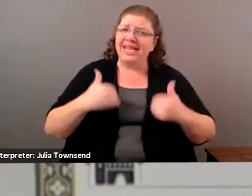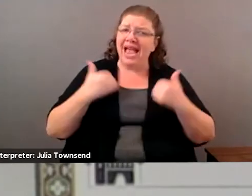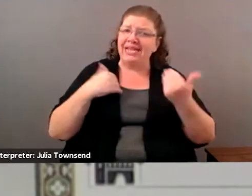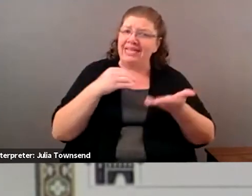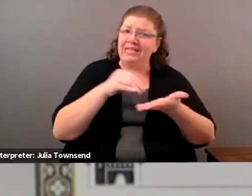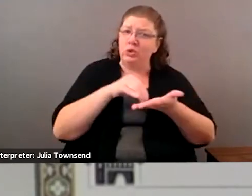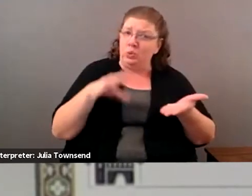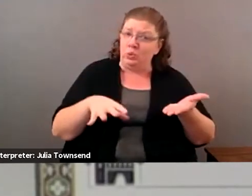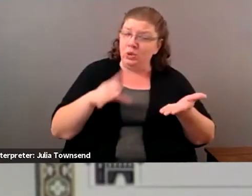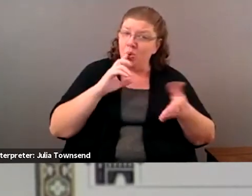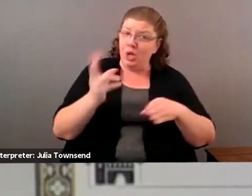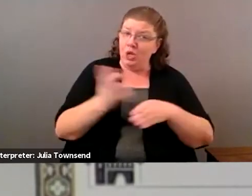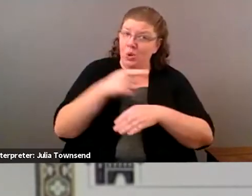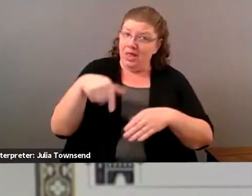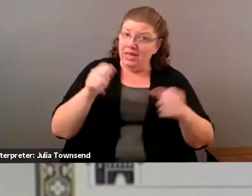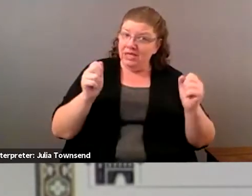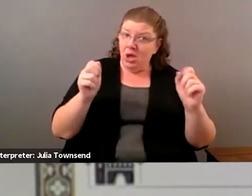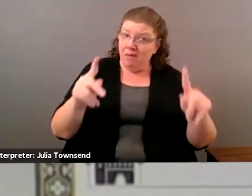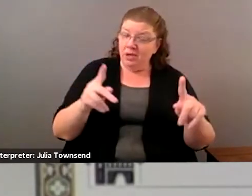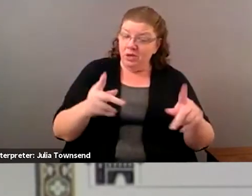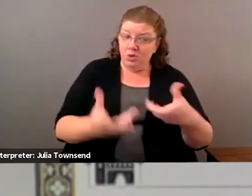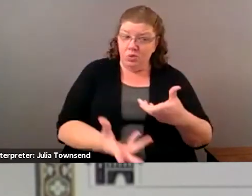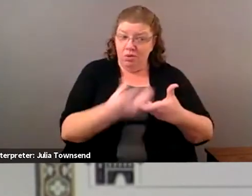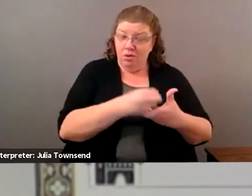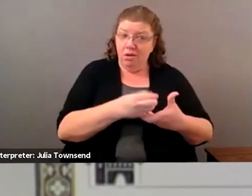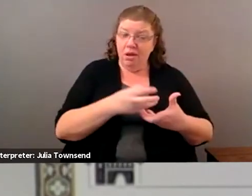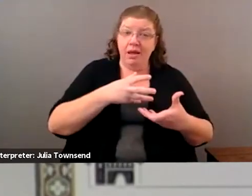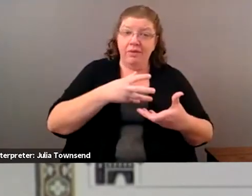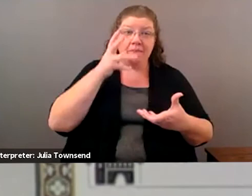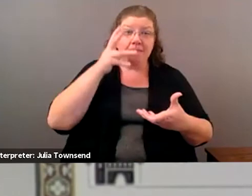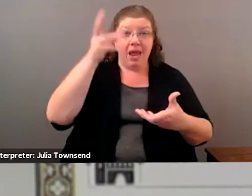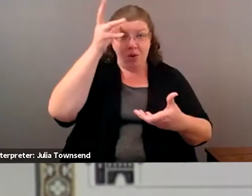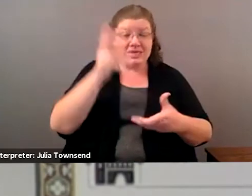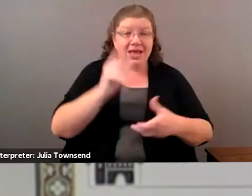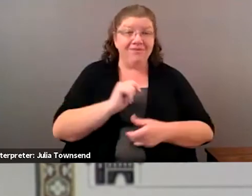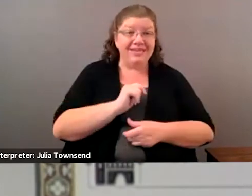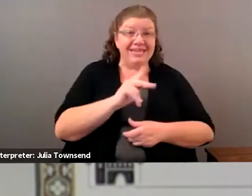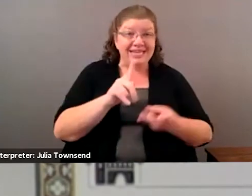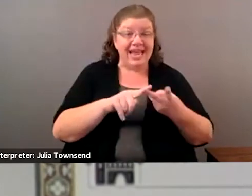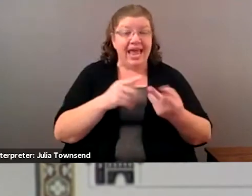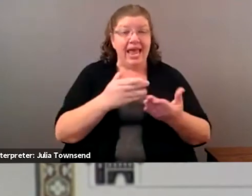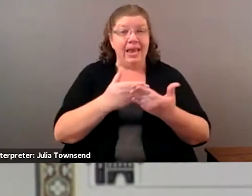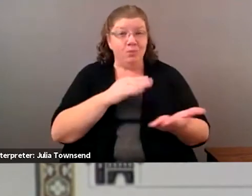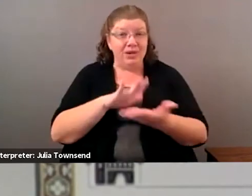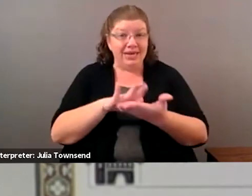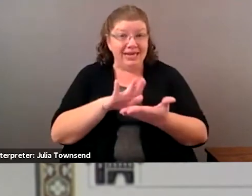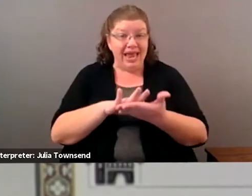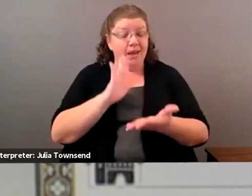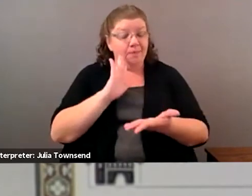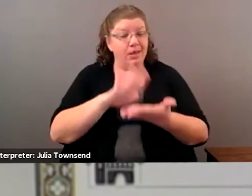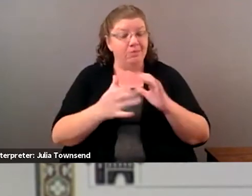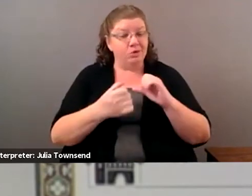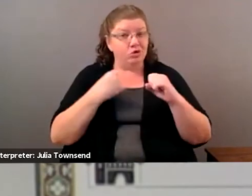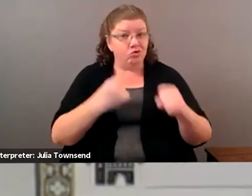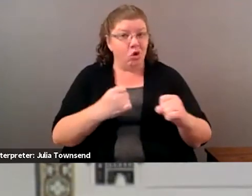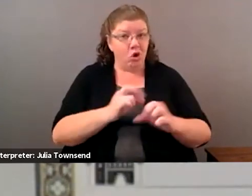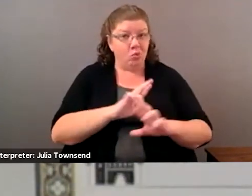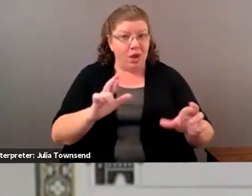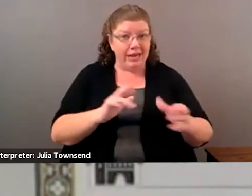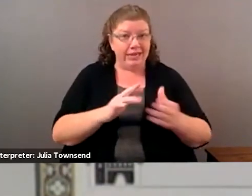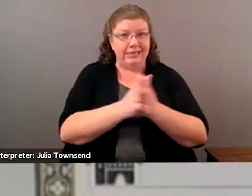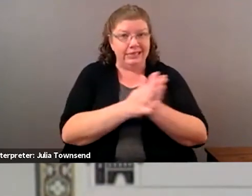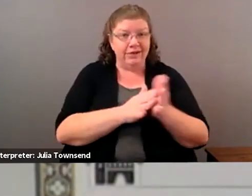using this opportunity to engage parents of pre-K and TK so that they're strong, getting ready to do that? So if someone